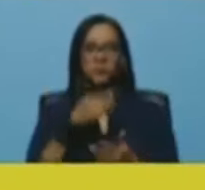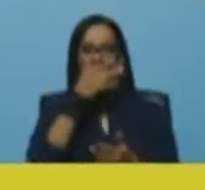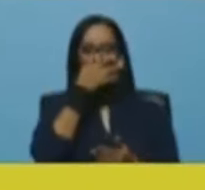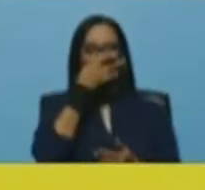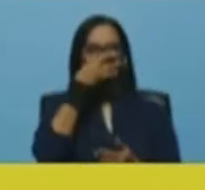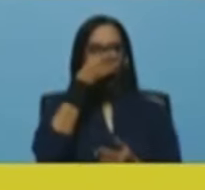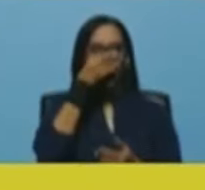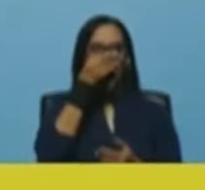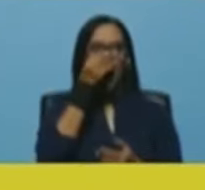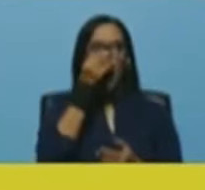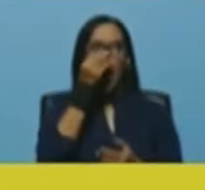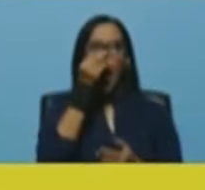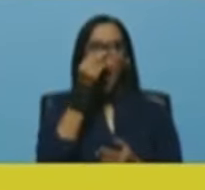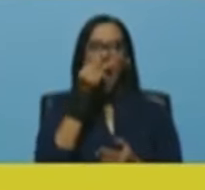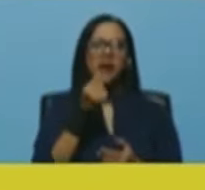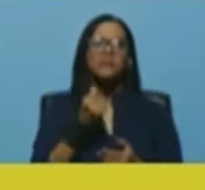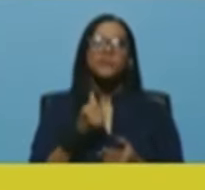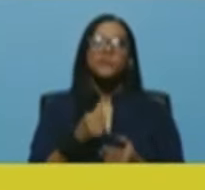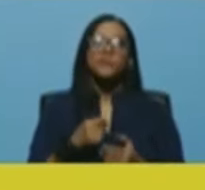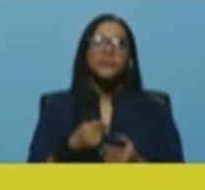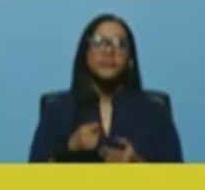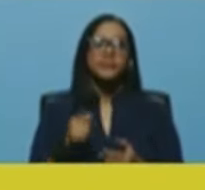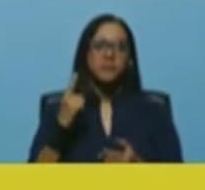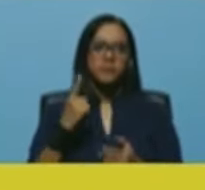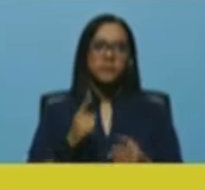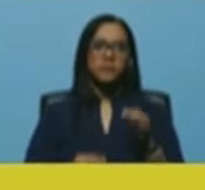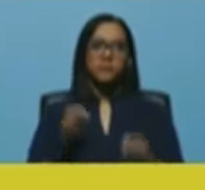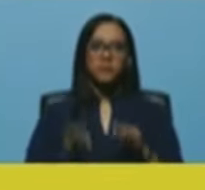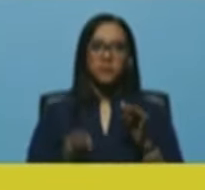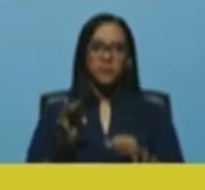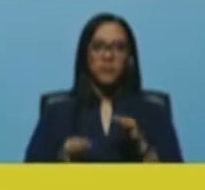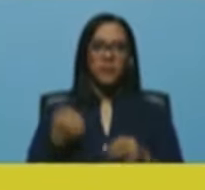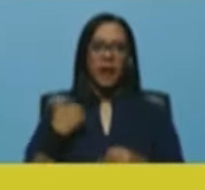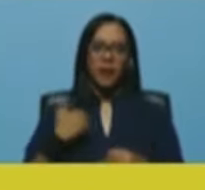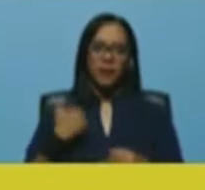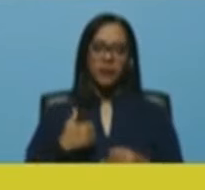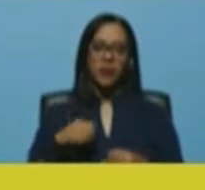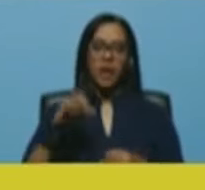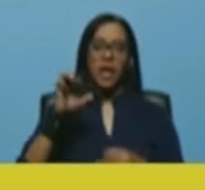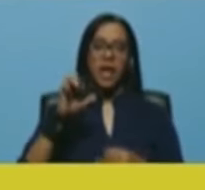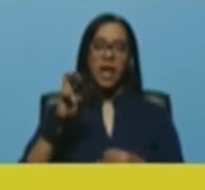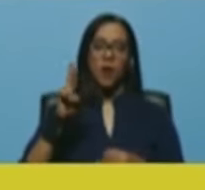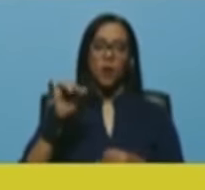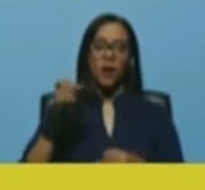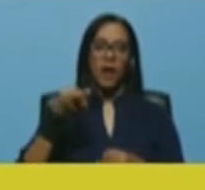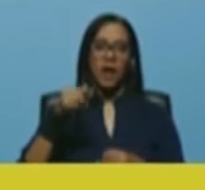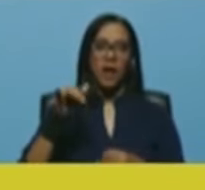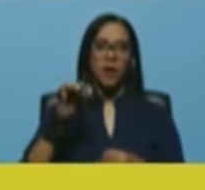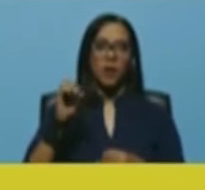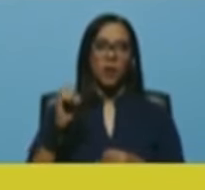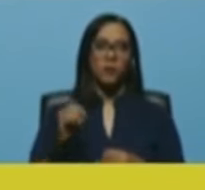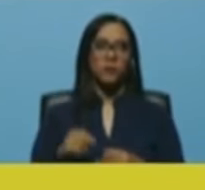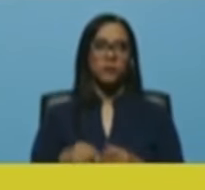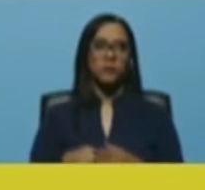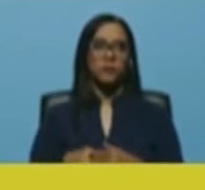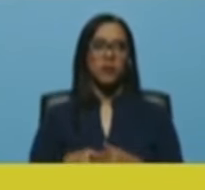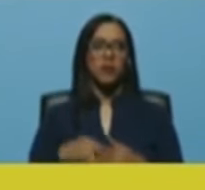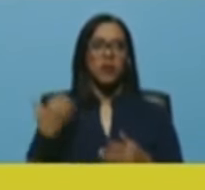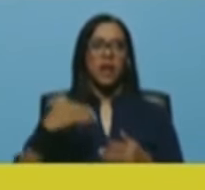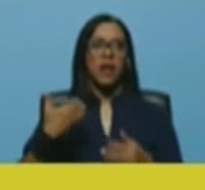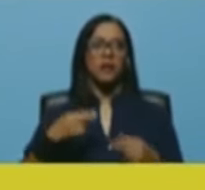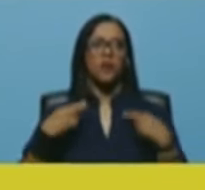up? It comes from a researcher from Argentina, Eugenio Raúl Zaffaroni,